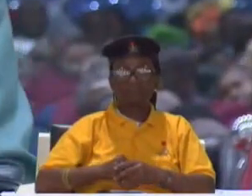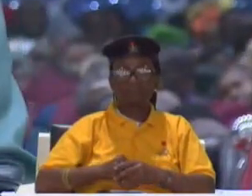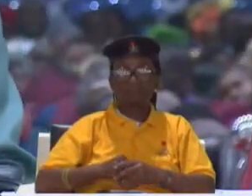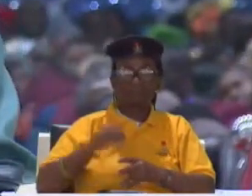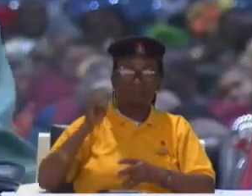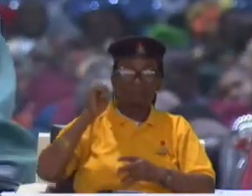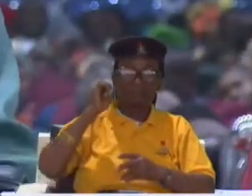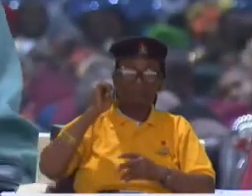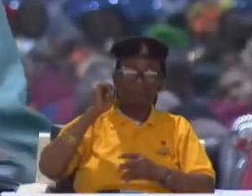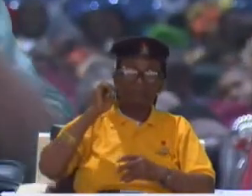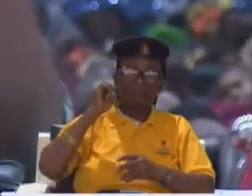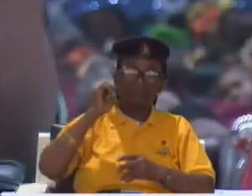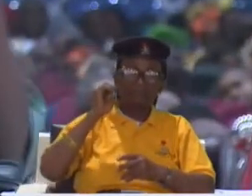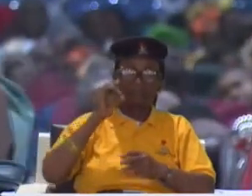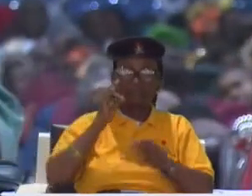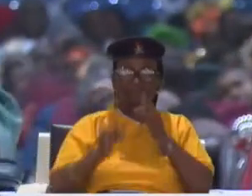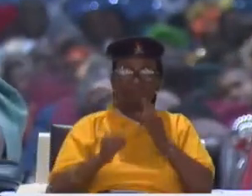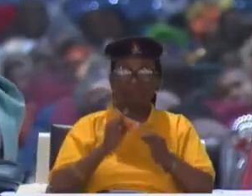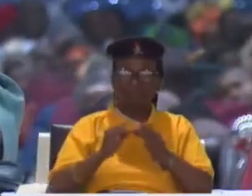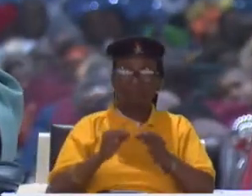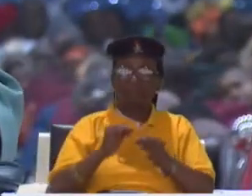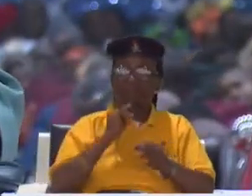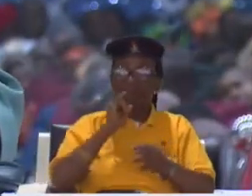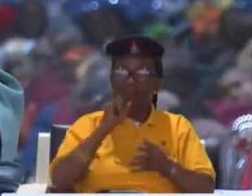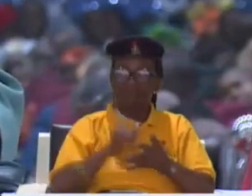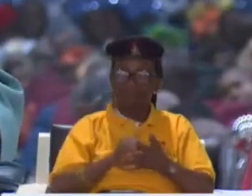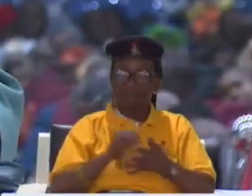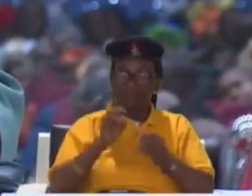Is it okay if we just allow him to